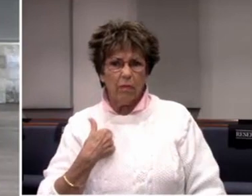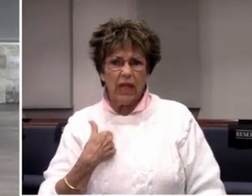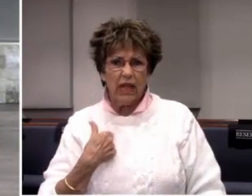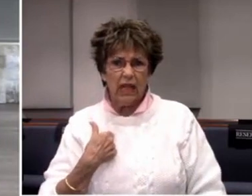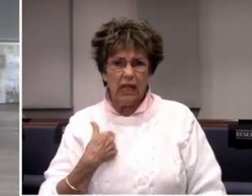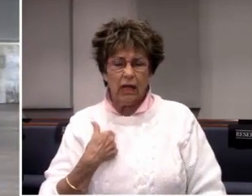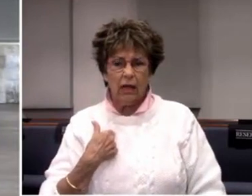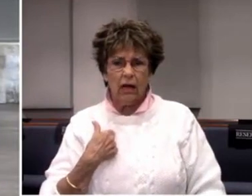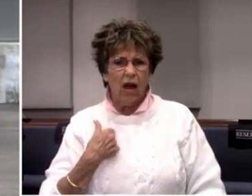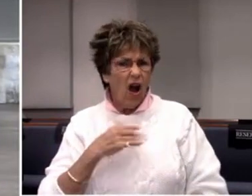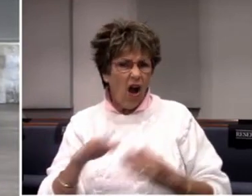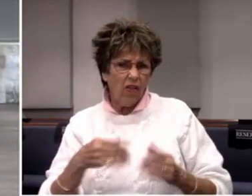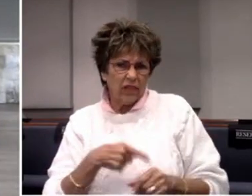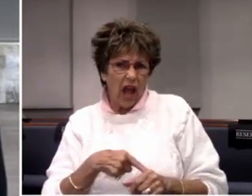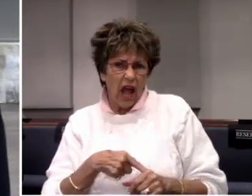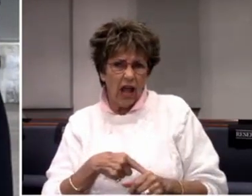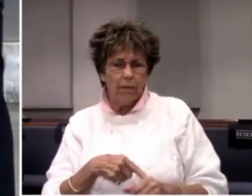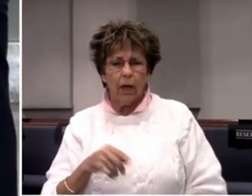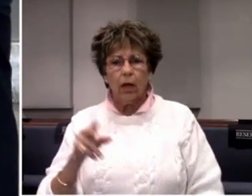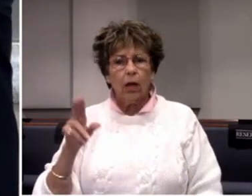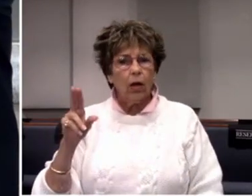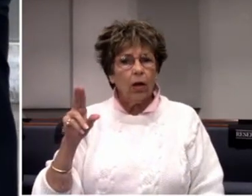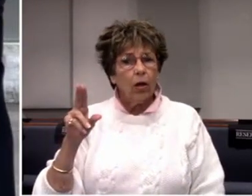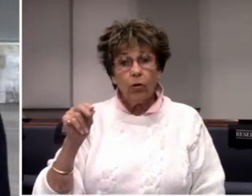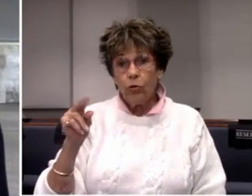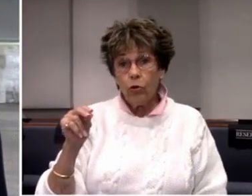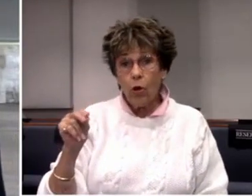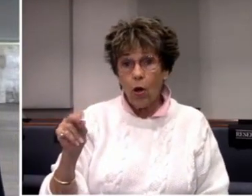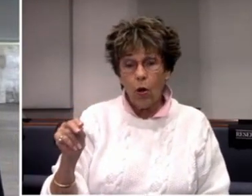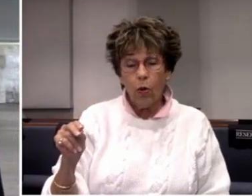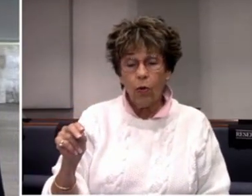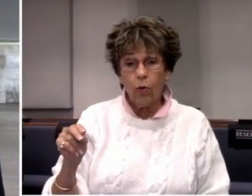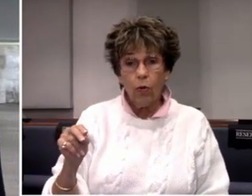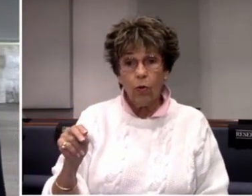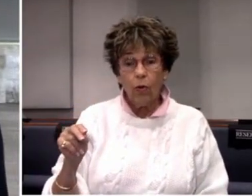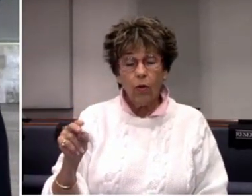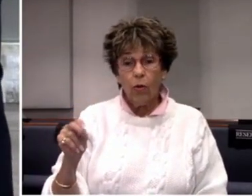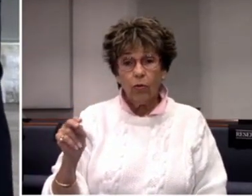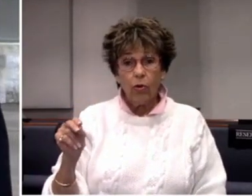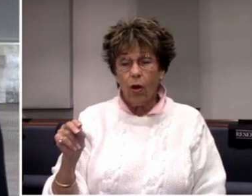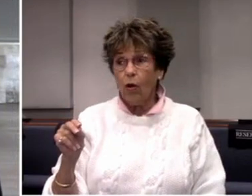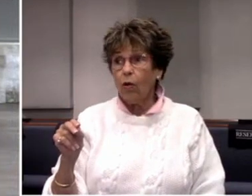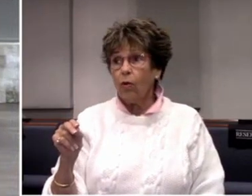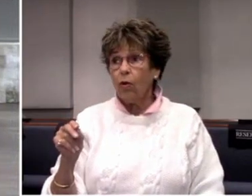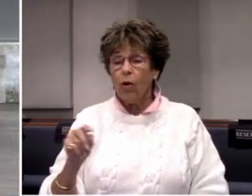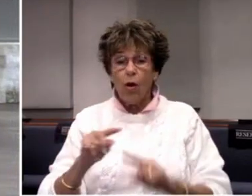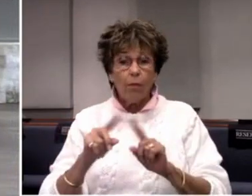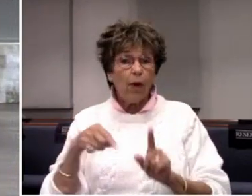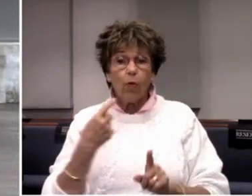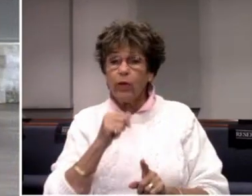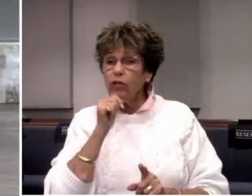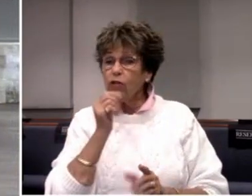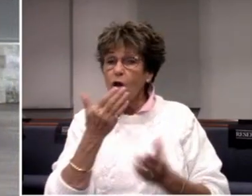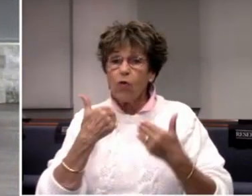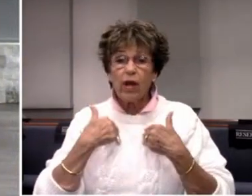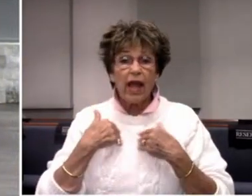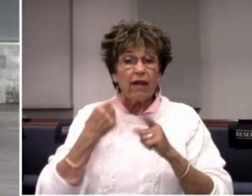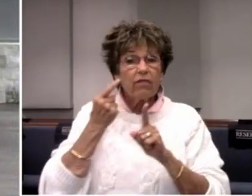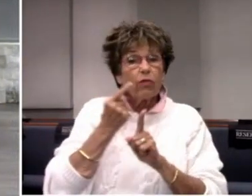right to self-defense if there's a physical bodily harm, of course. But what we don't have the right to